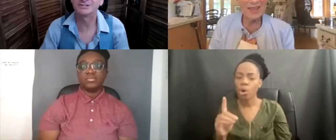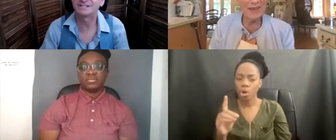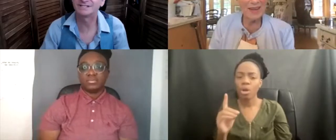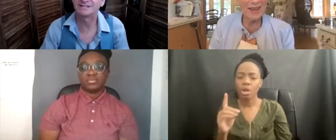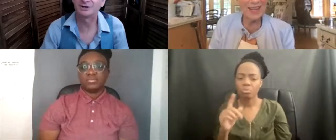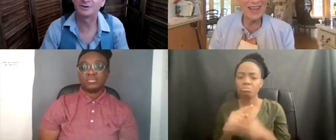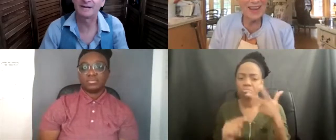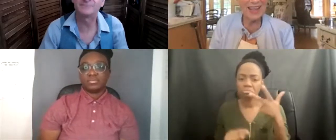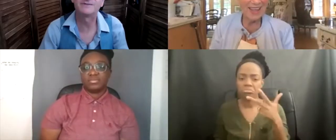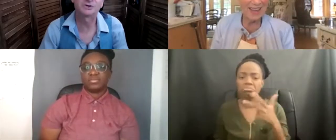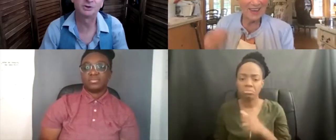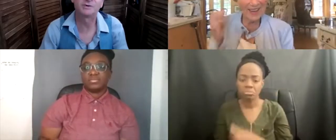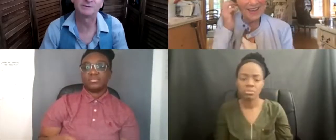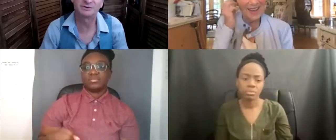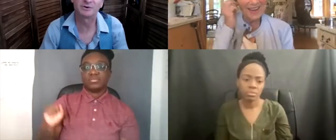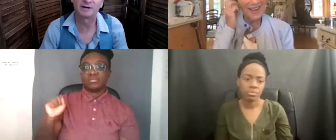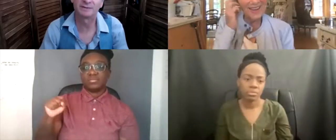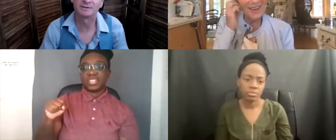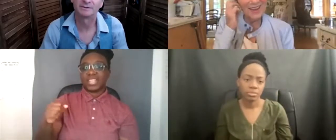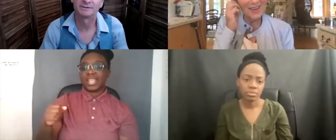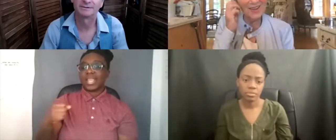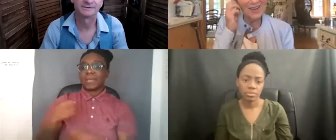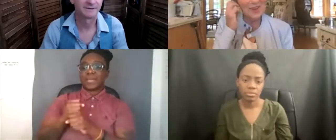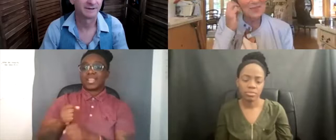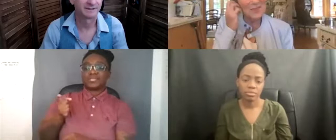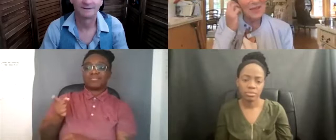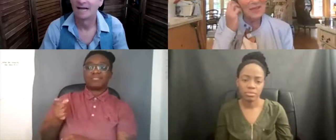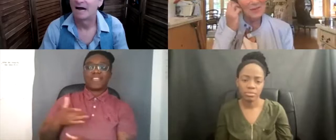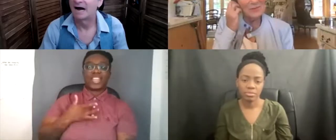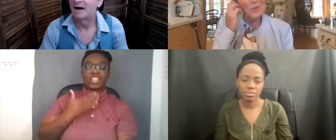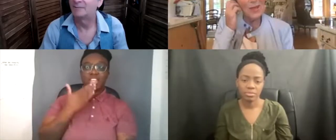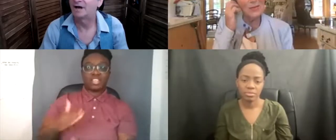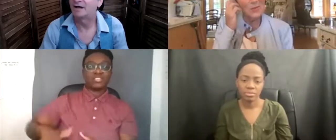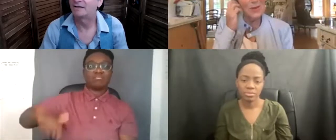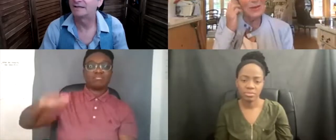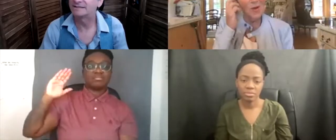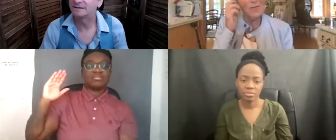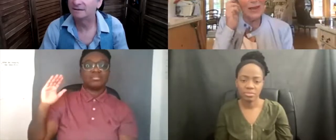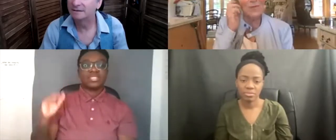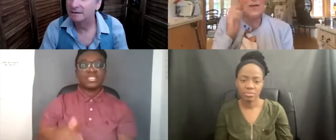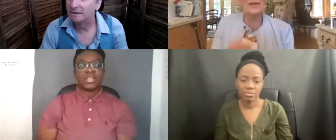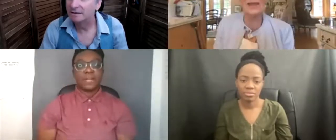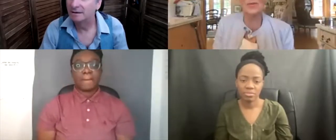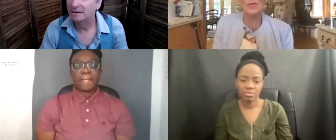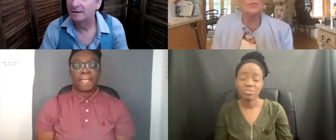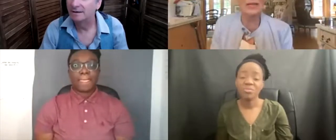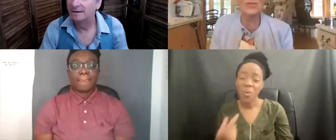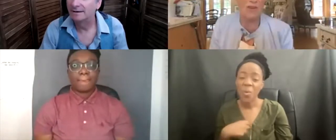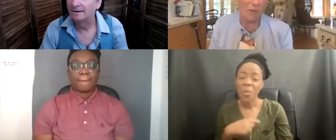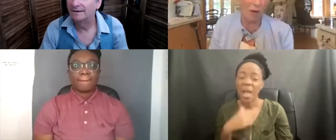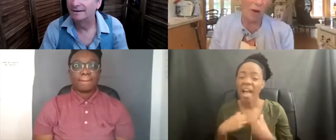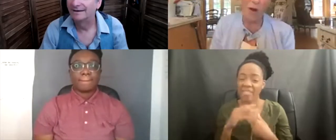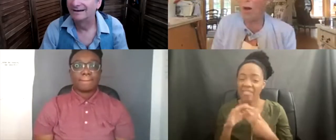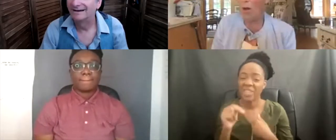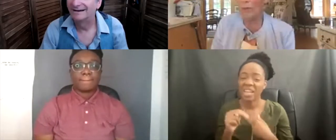that just, you know, it made him feel good when he was growing up. Okay. Yeah. We had an awful lot of fun together. We played